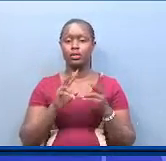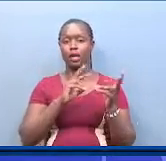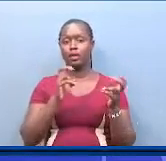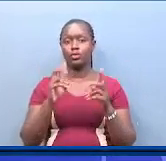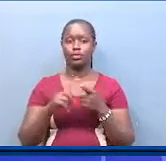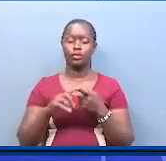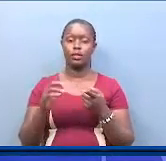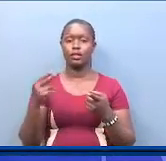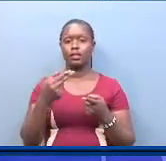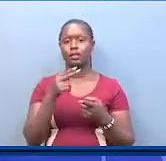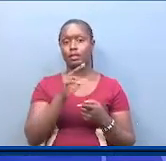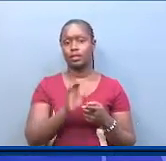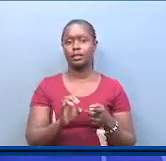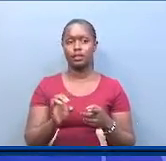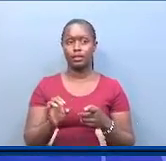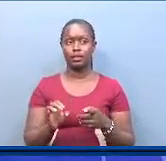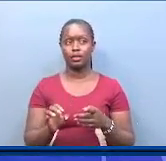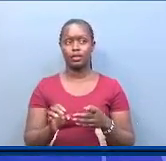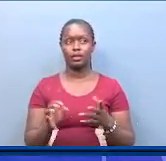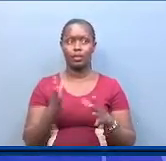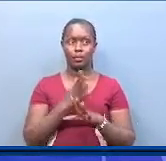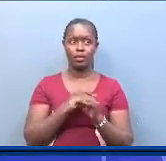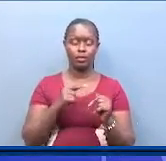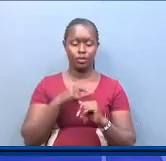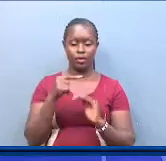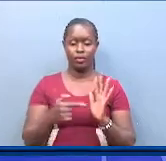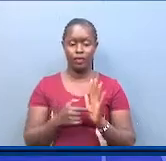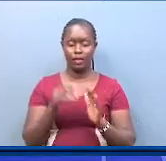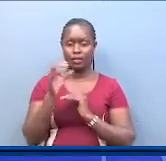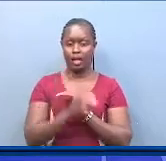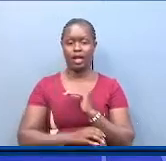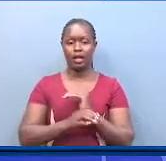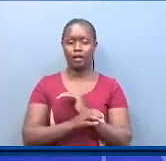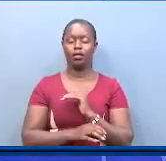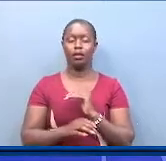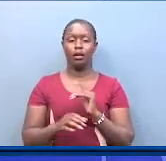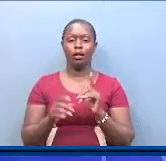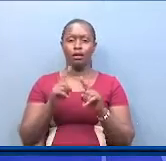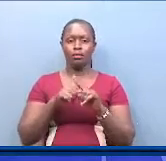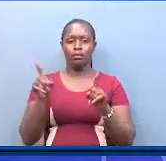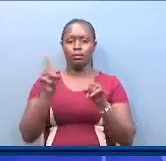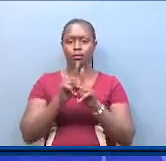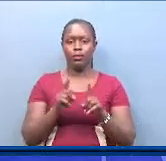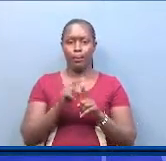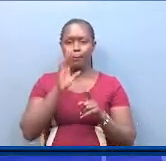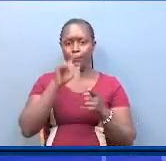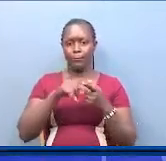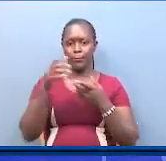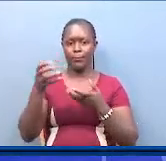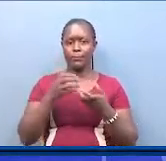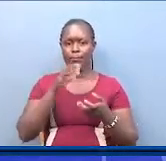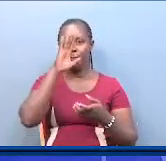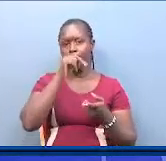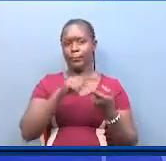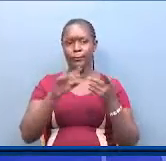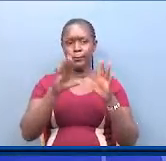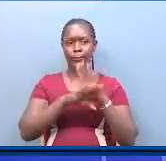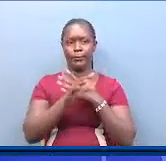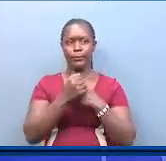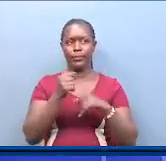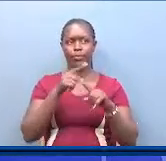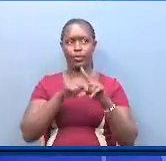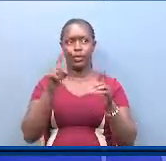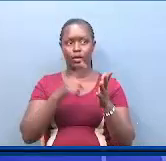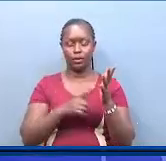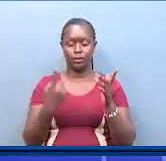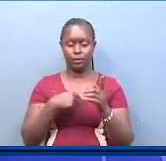HE, the president of this country, that is Uhuru Kenyatta. And it has not been brought neither by his deputy. And